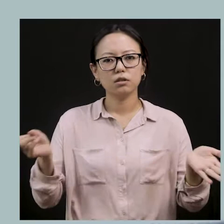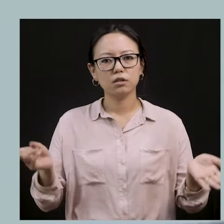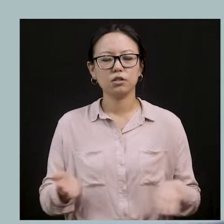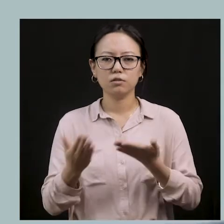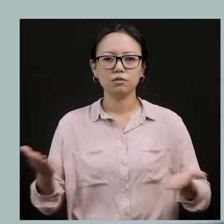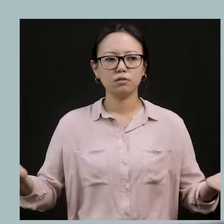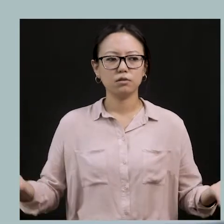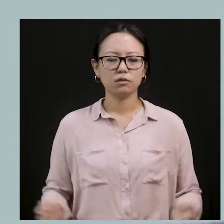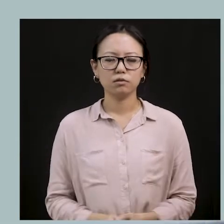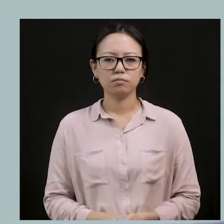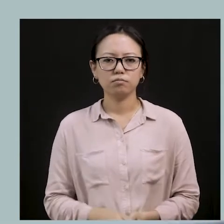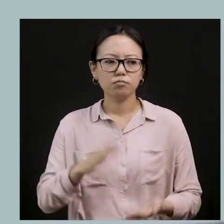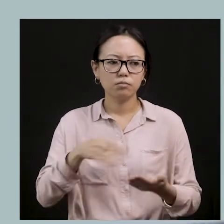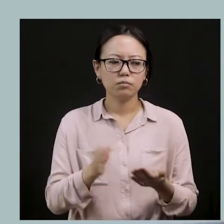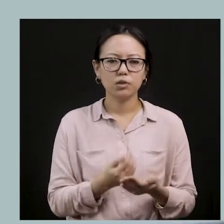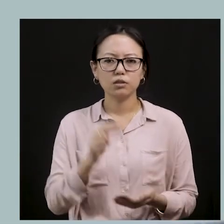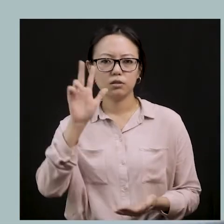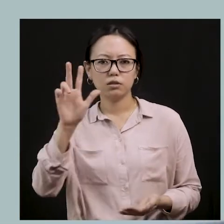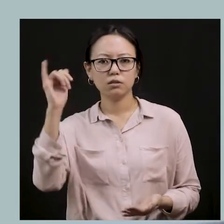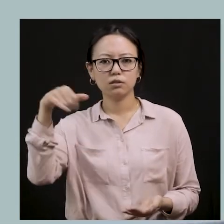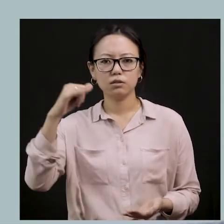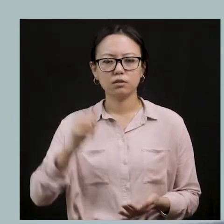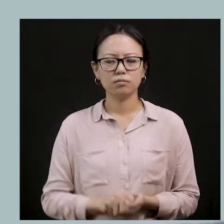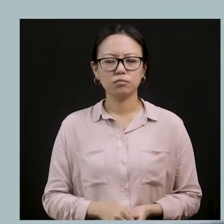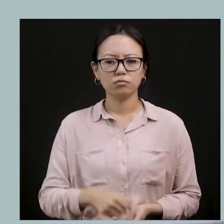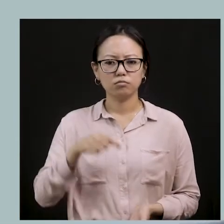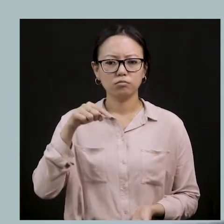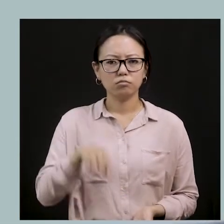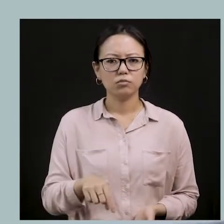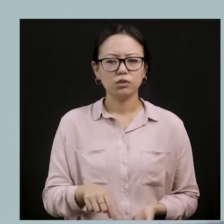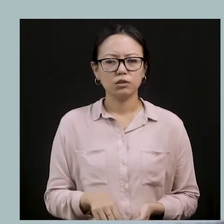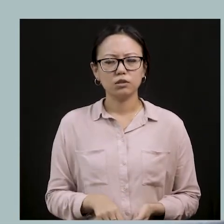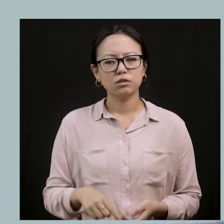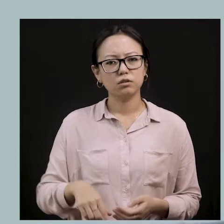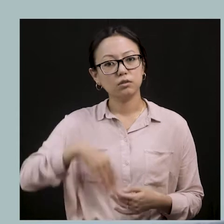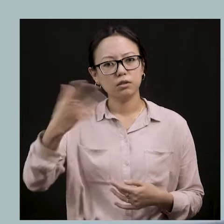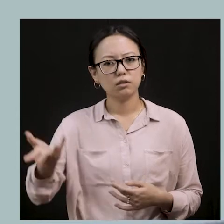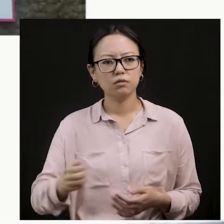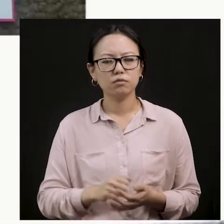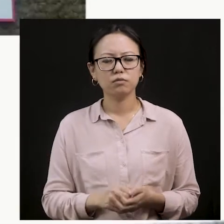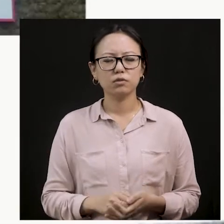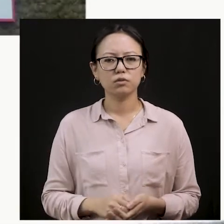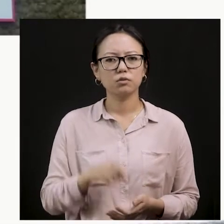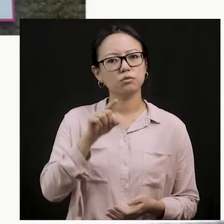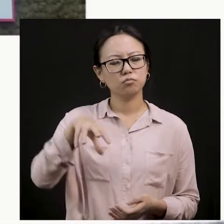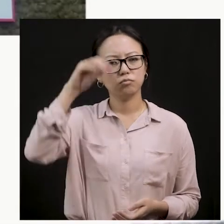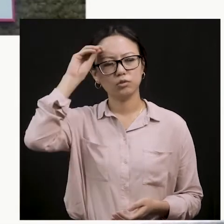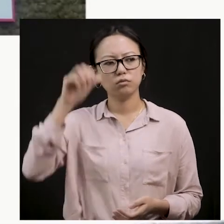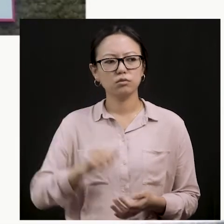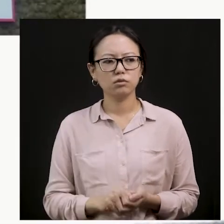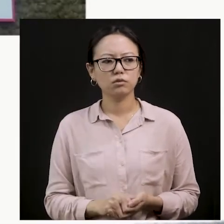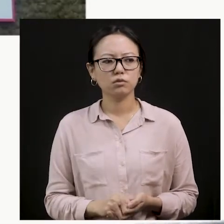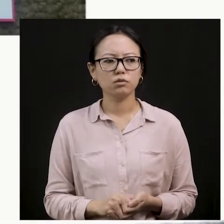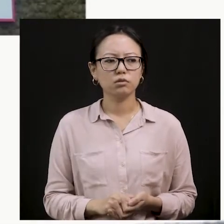Now dear students, after discussing this lesson, we will learn about the main math things